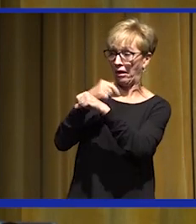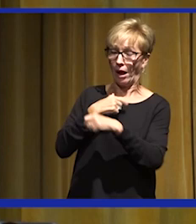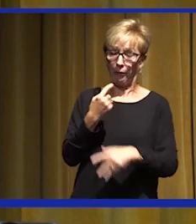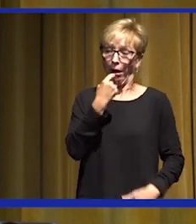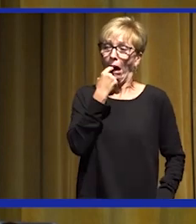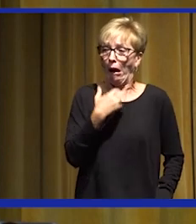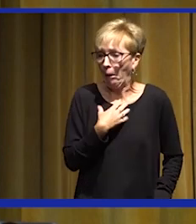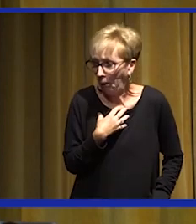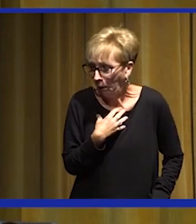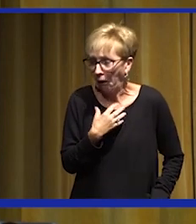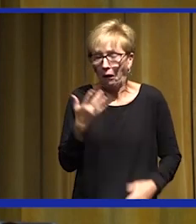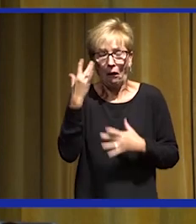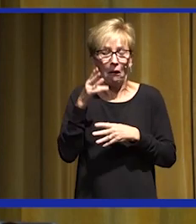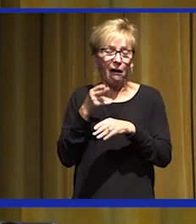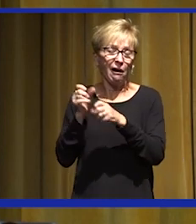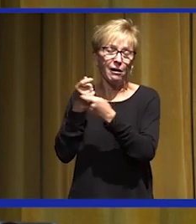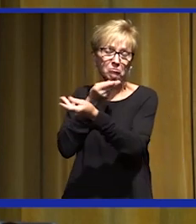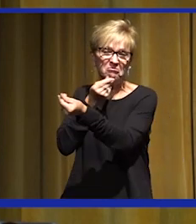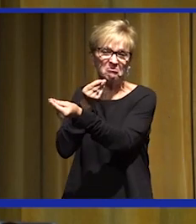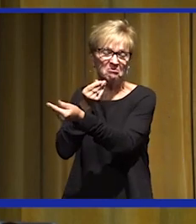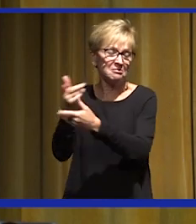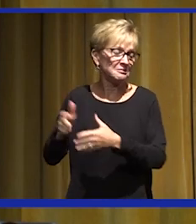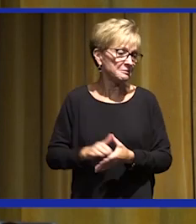in the green hallway or under the stairs.